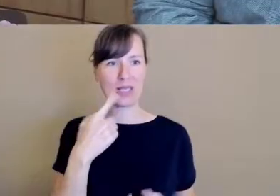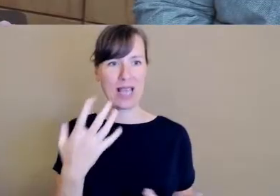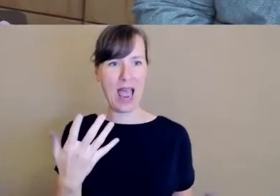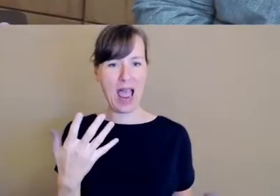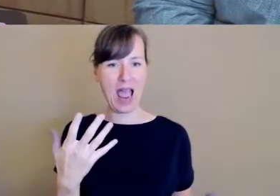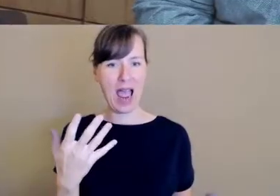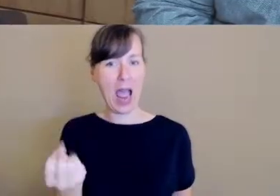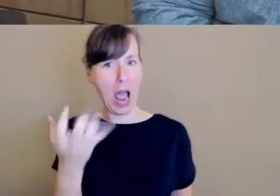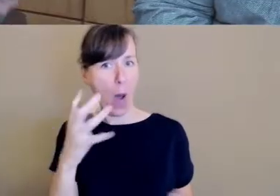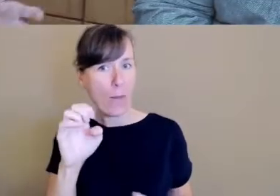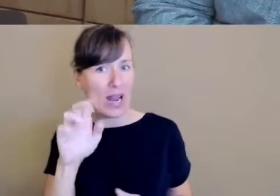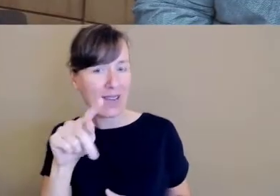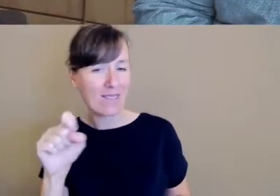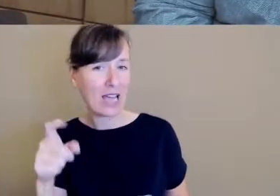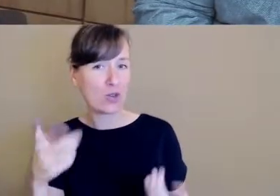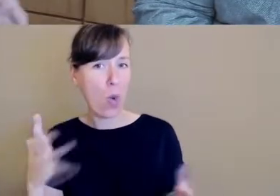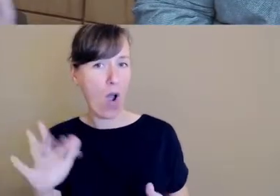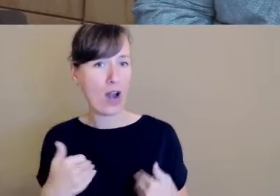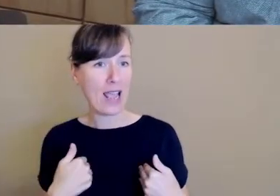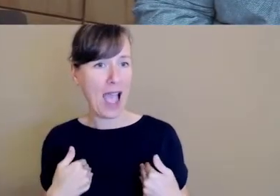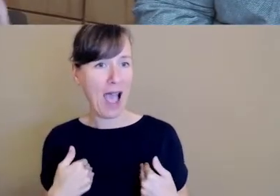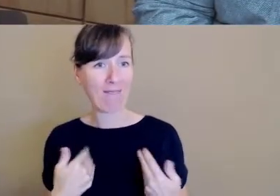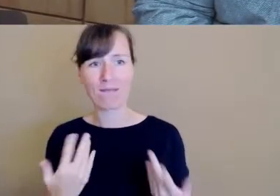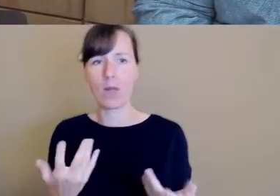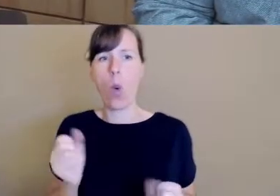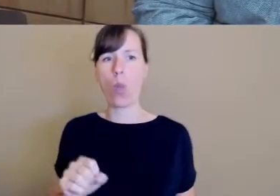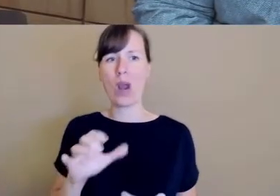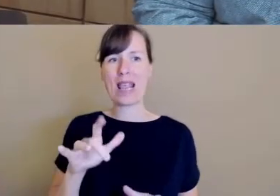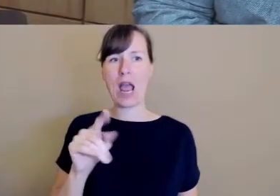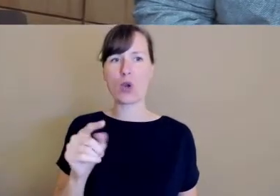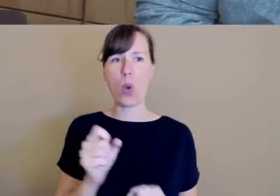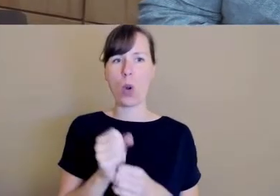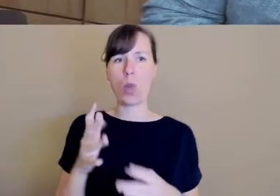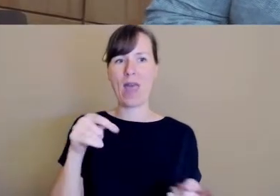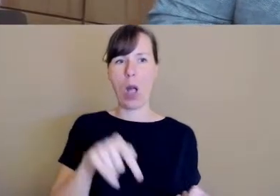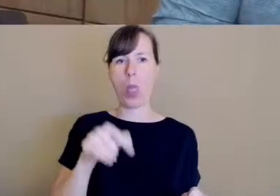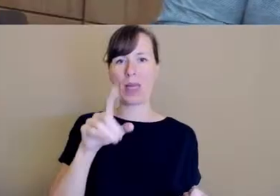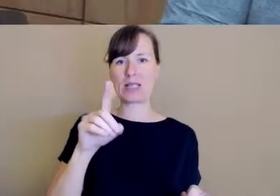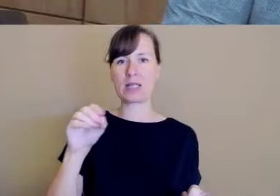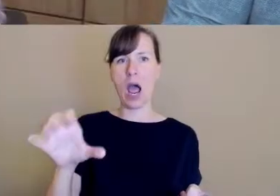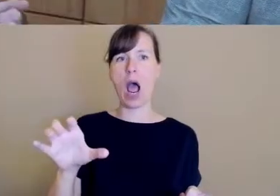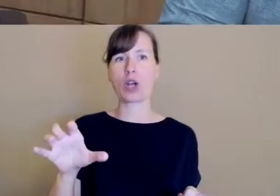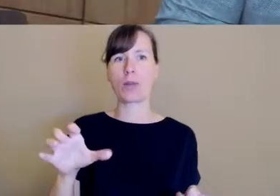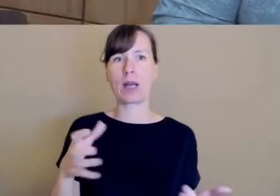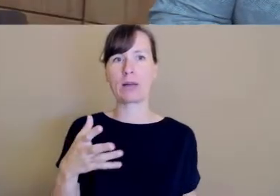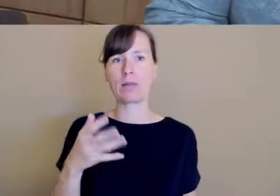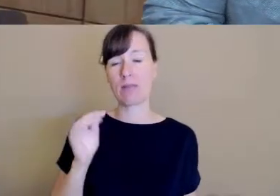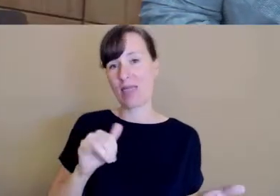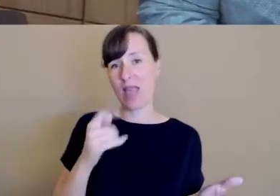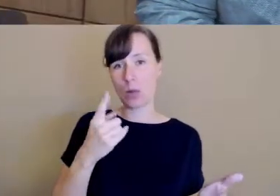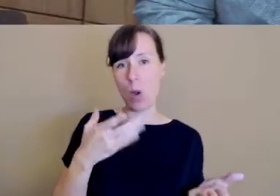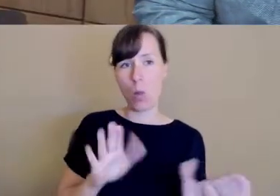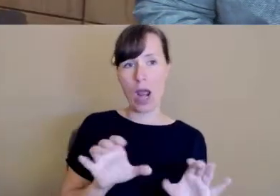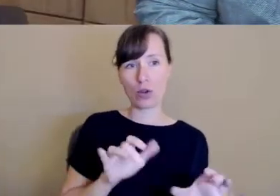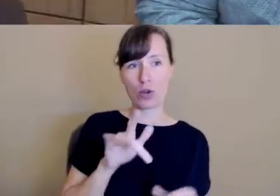events have you had this year? We can do it without this document. I think that's a way to do it.